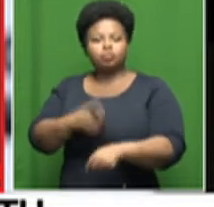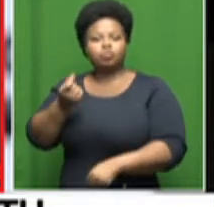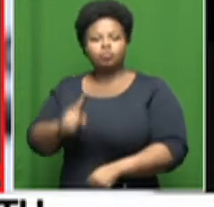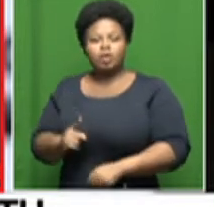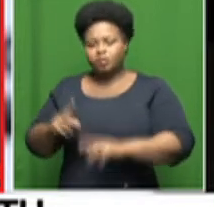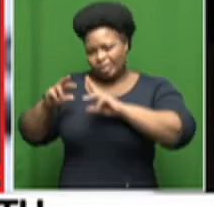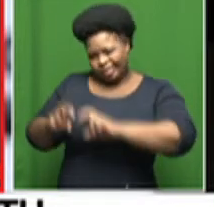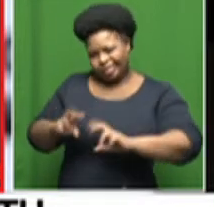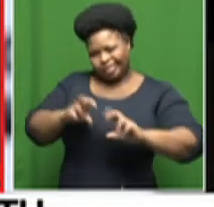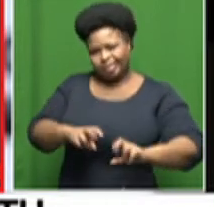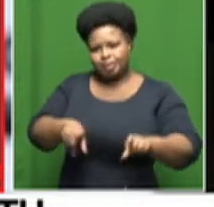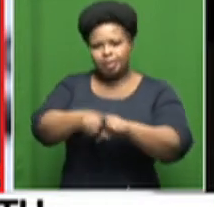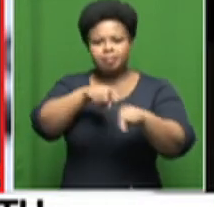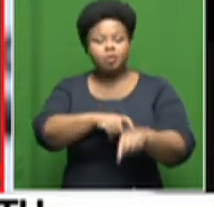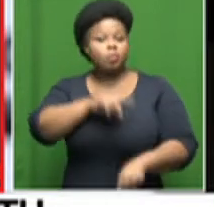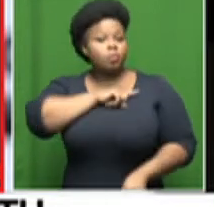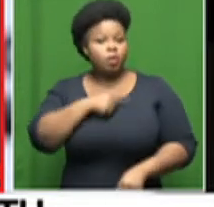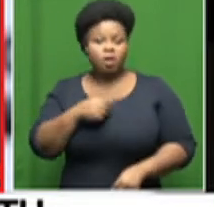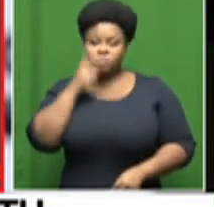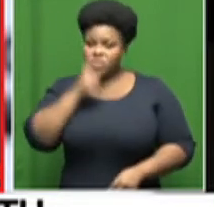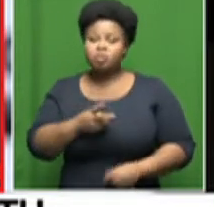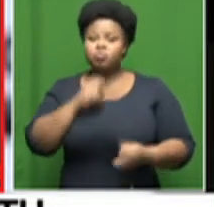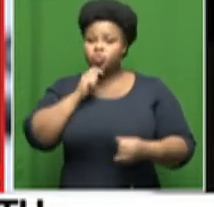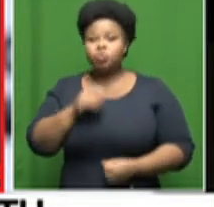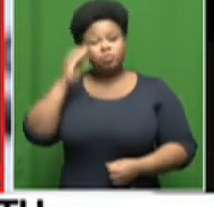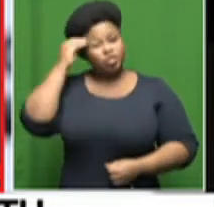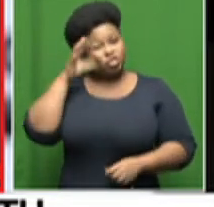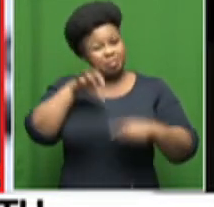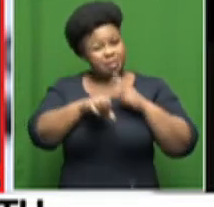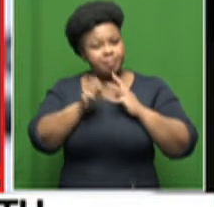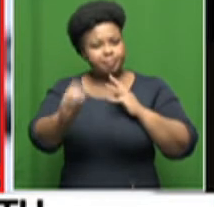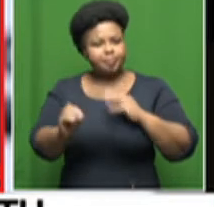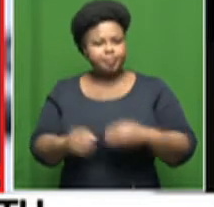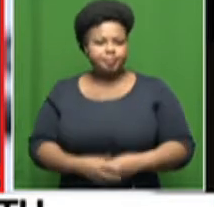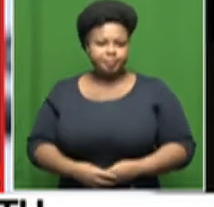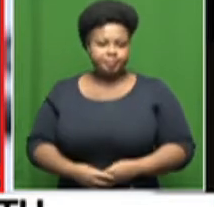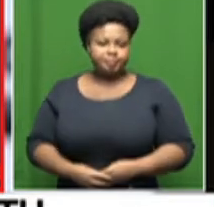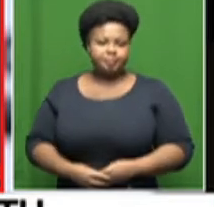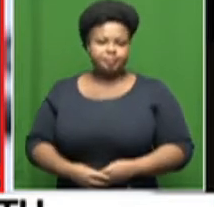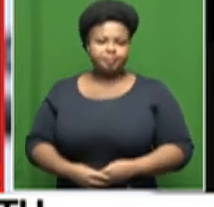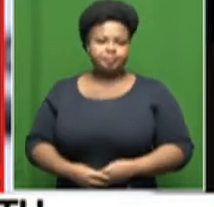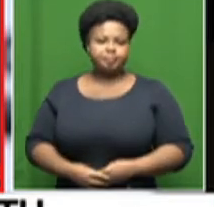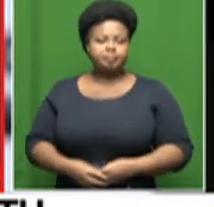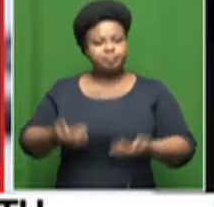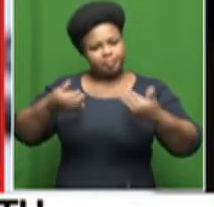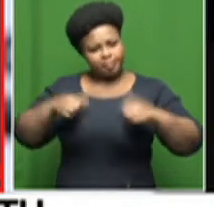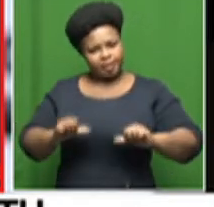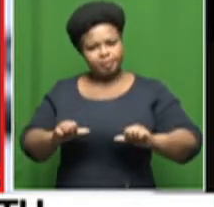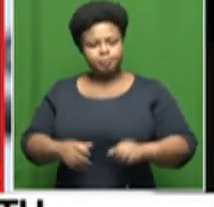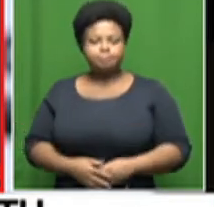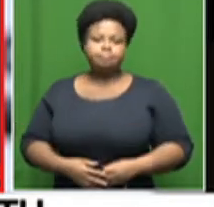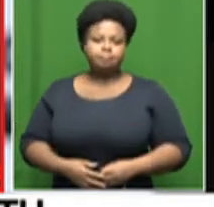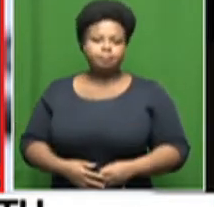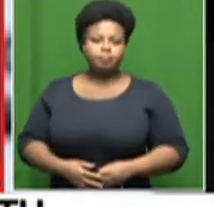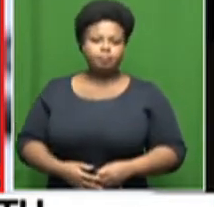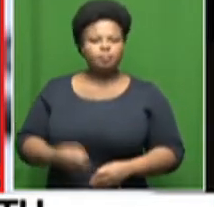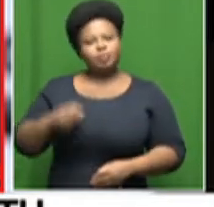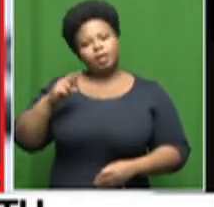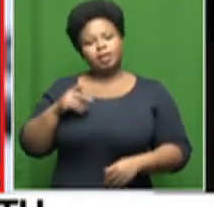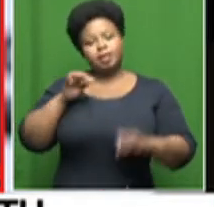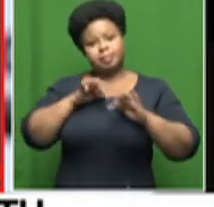study, and we've done that because we are seeing that there are interesting findings to get. Then, in fact, one of the other